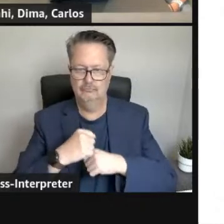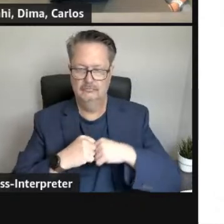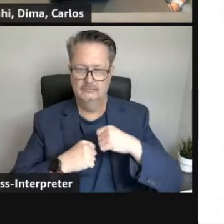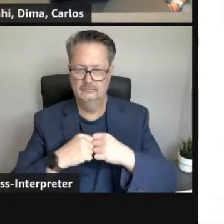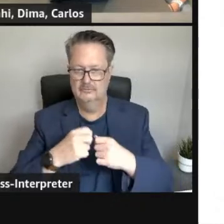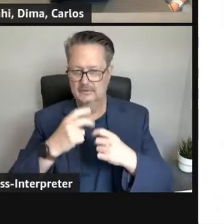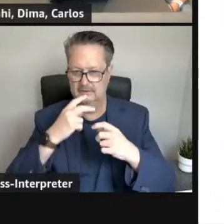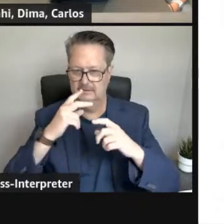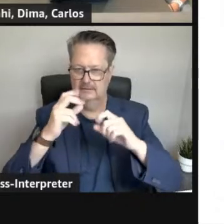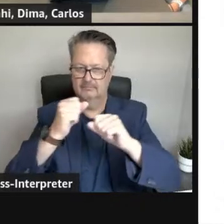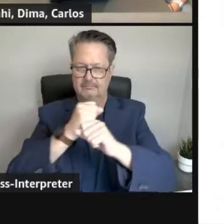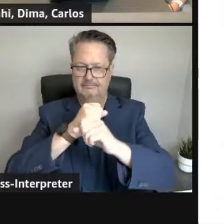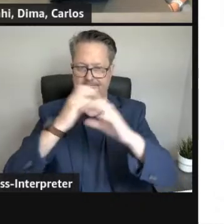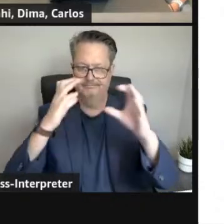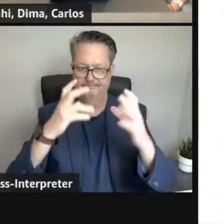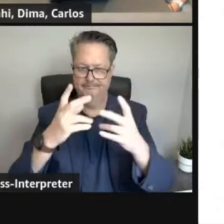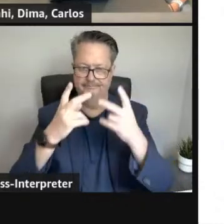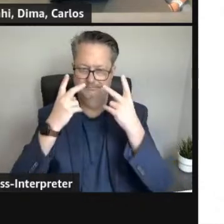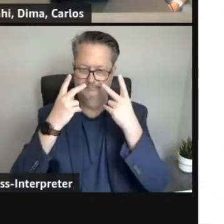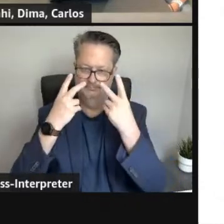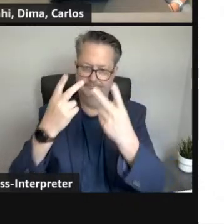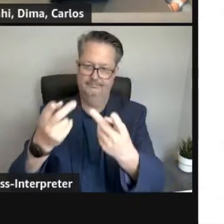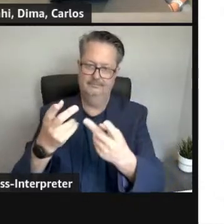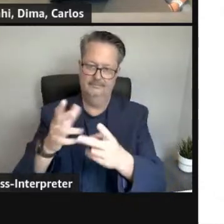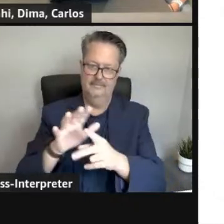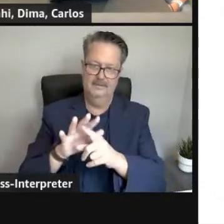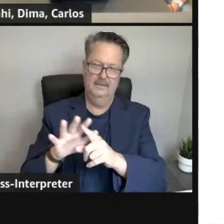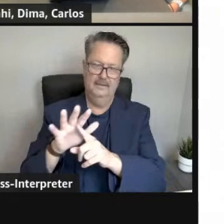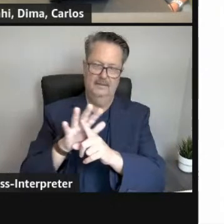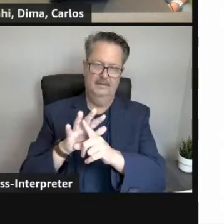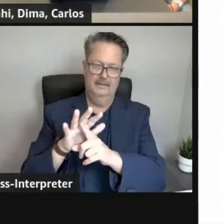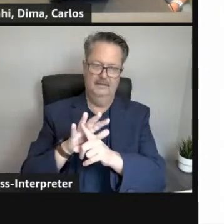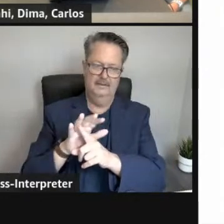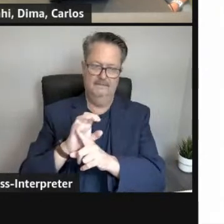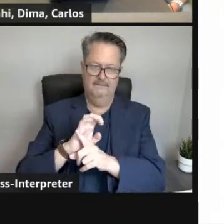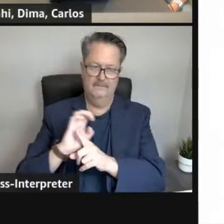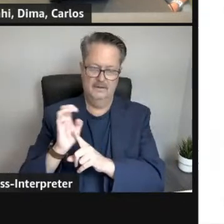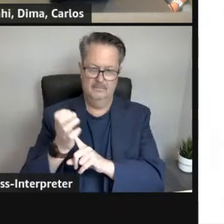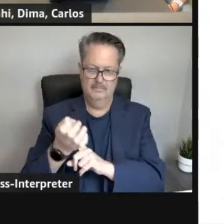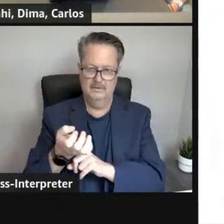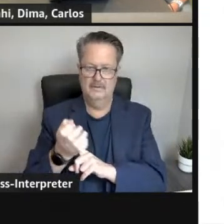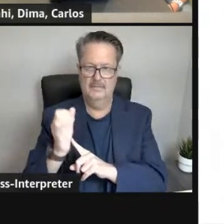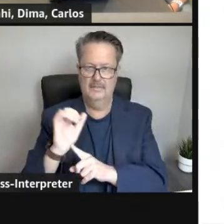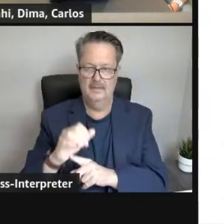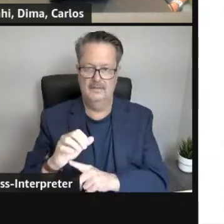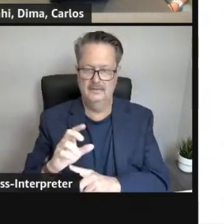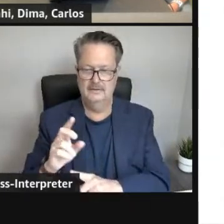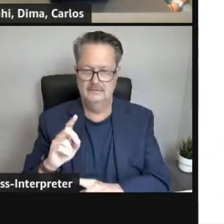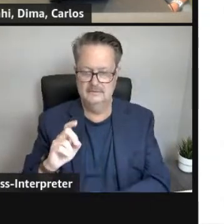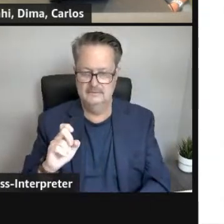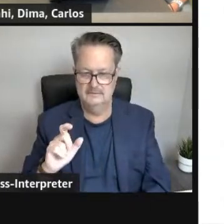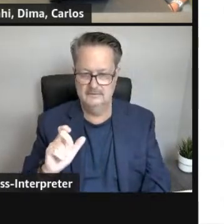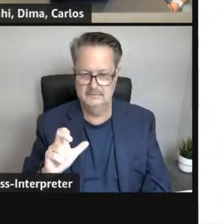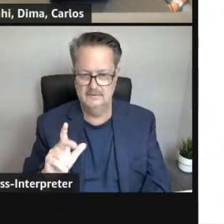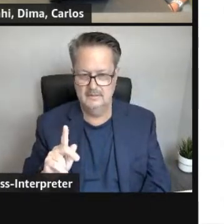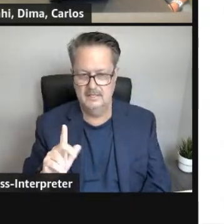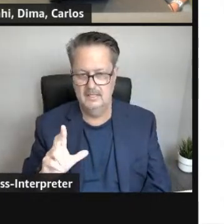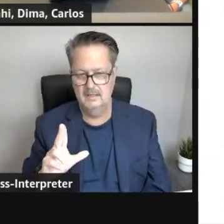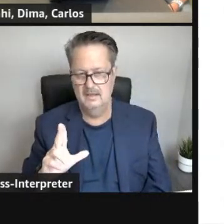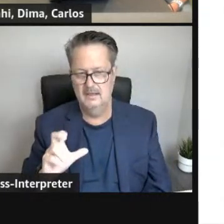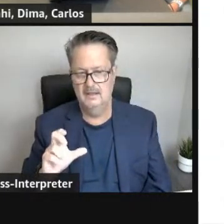environments themselves. So here, this is the creation of the dev cluster. Then there is this manual approval